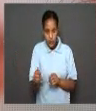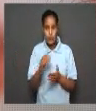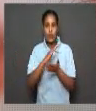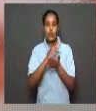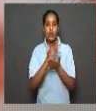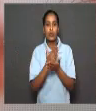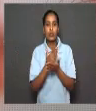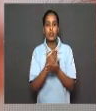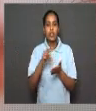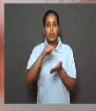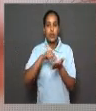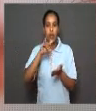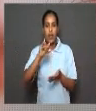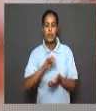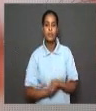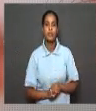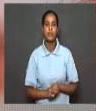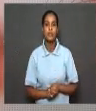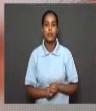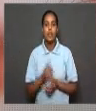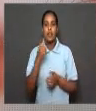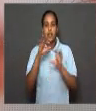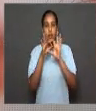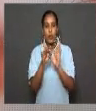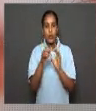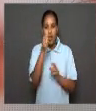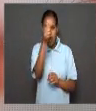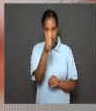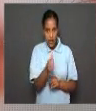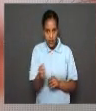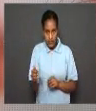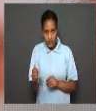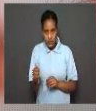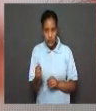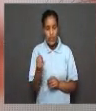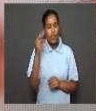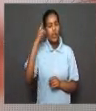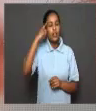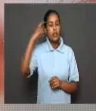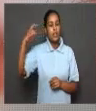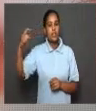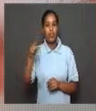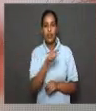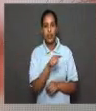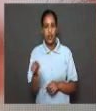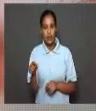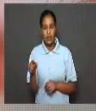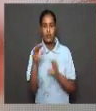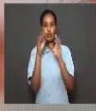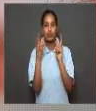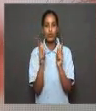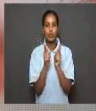bonded nuclei. The bond axis is the imaginary line that joins